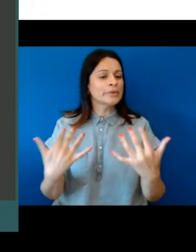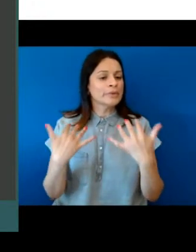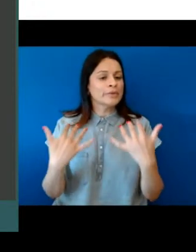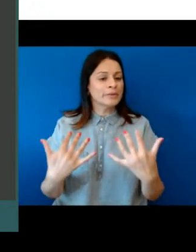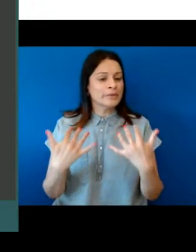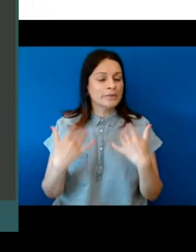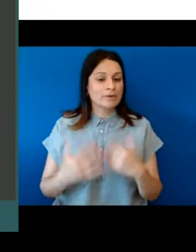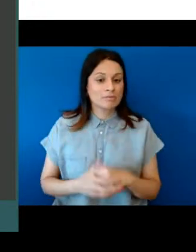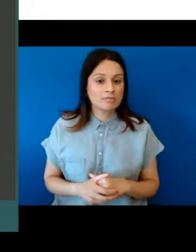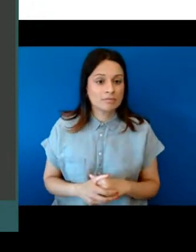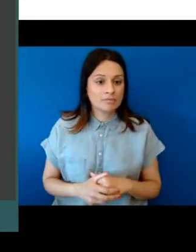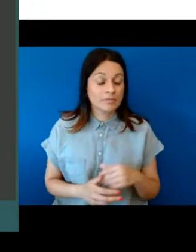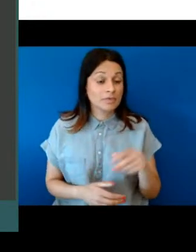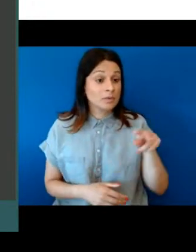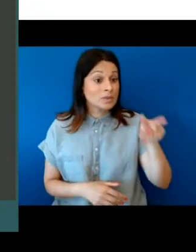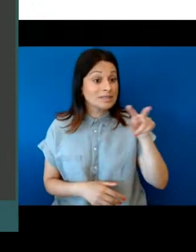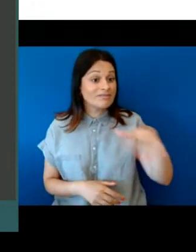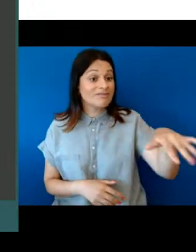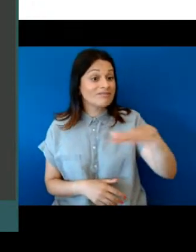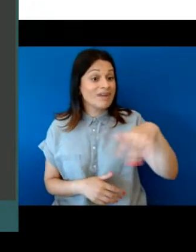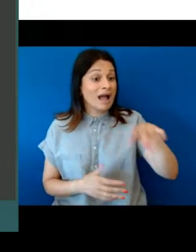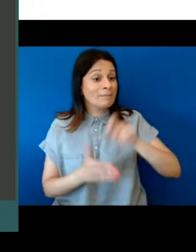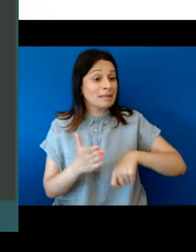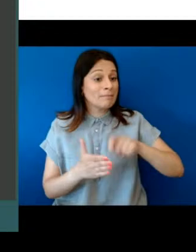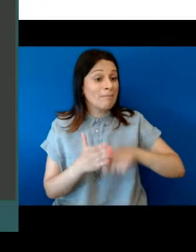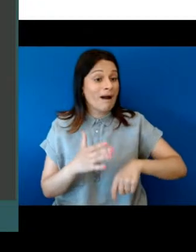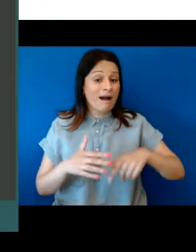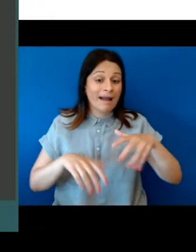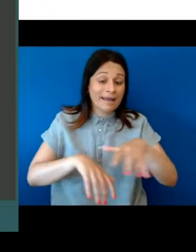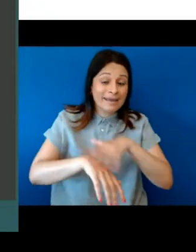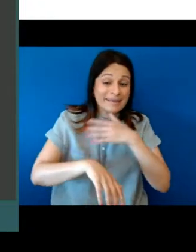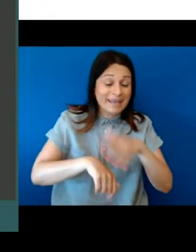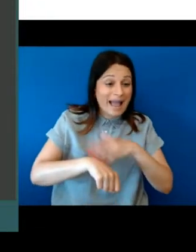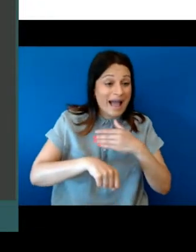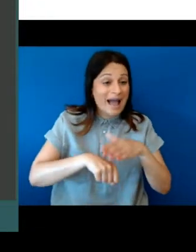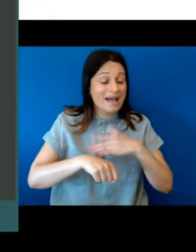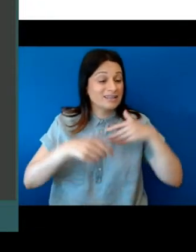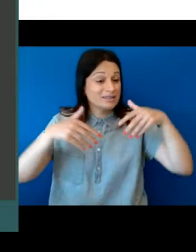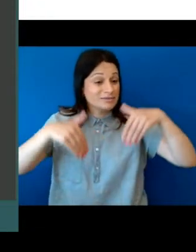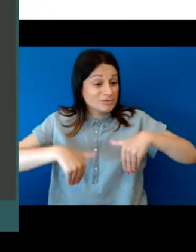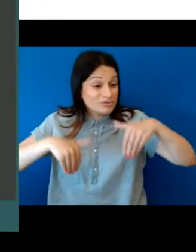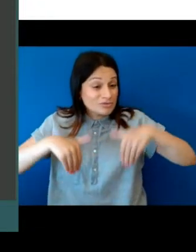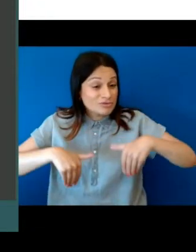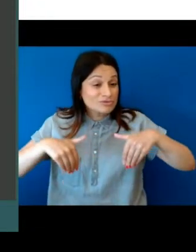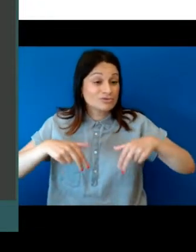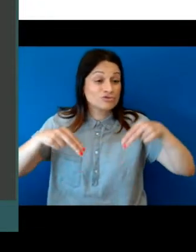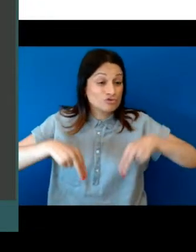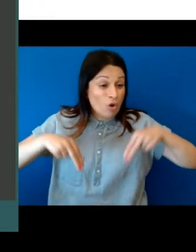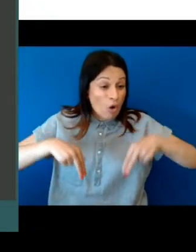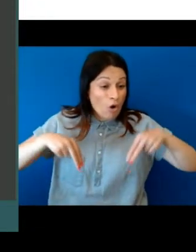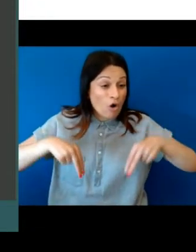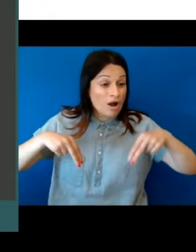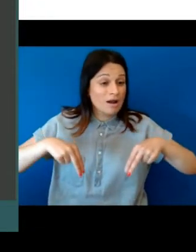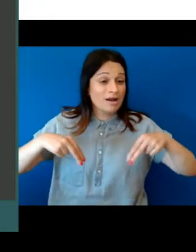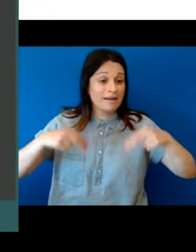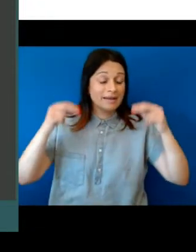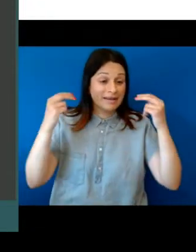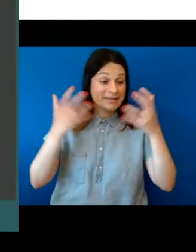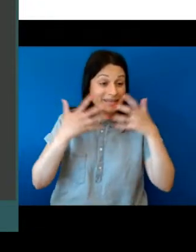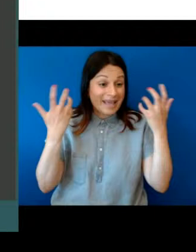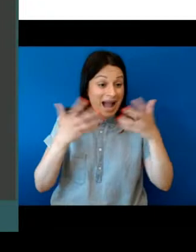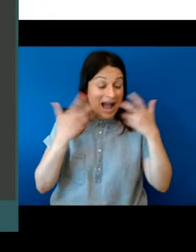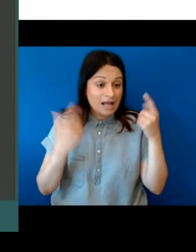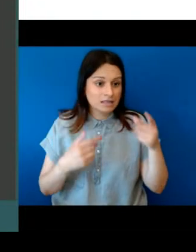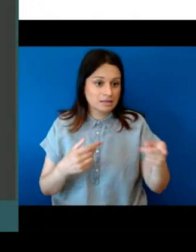families purchasing pets throughout the pandemic, but we know that pets are particularly prone to carry